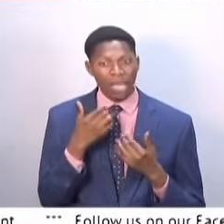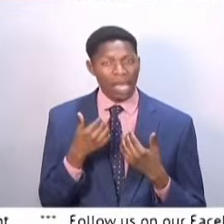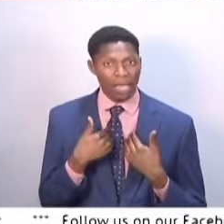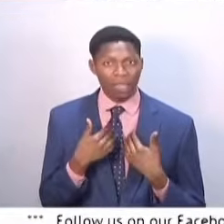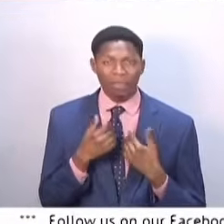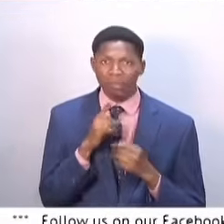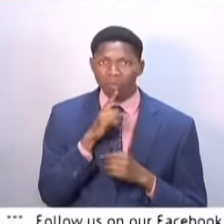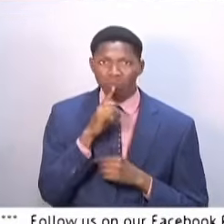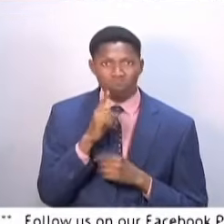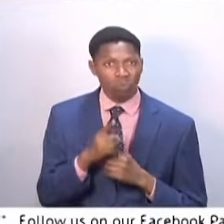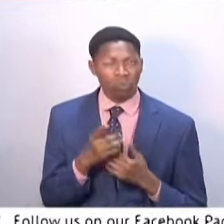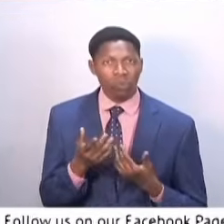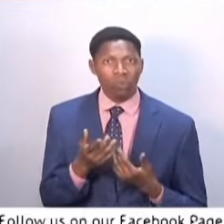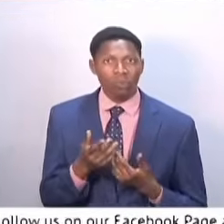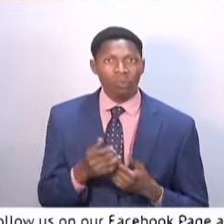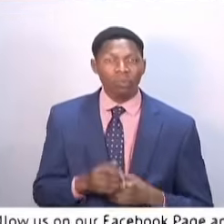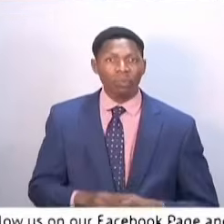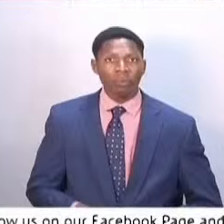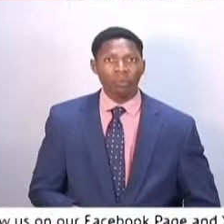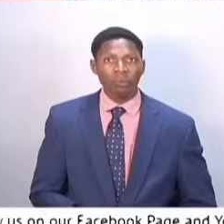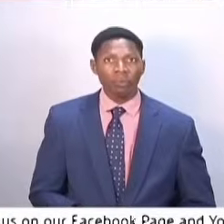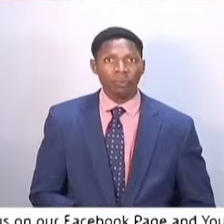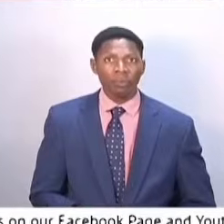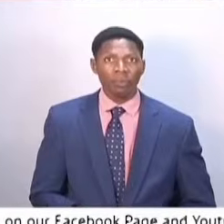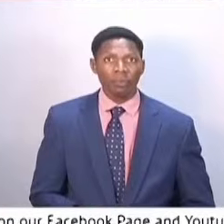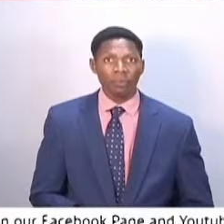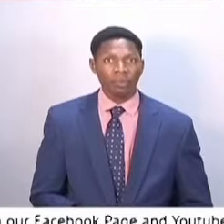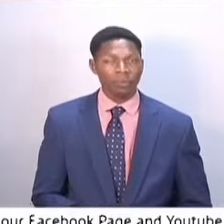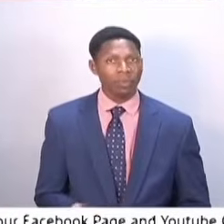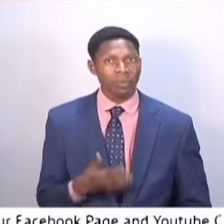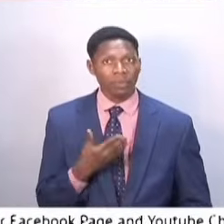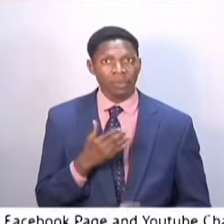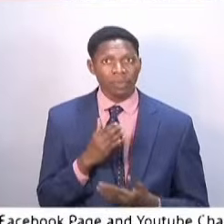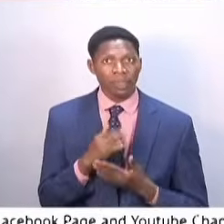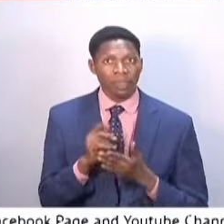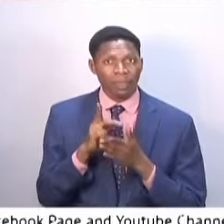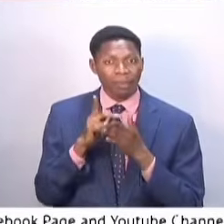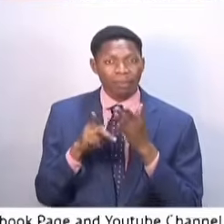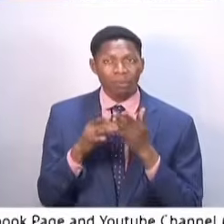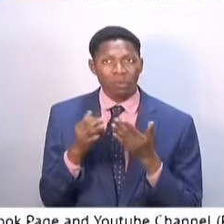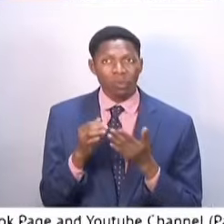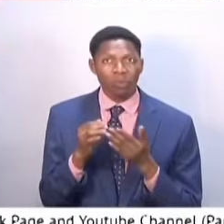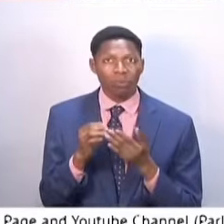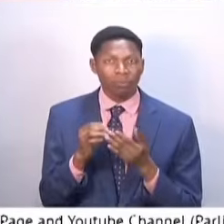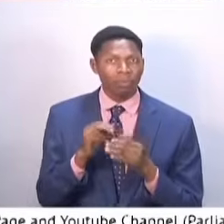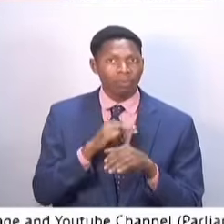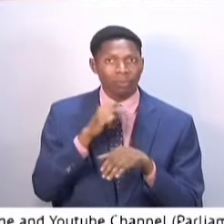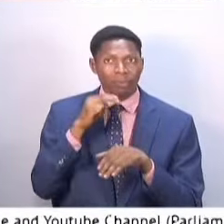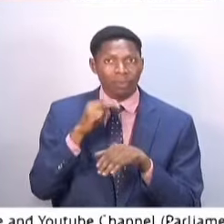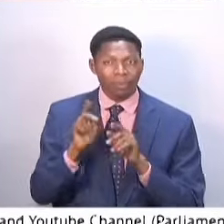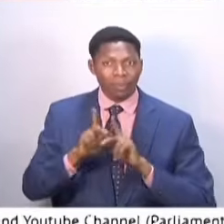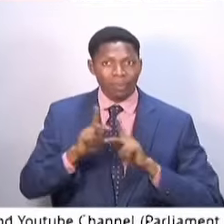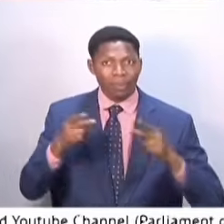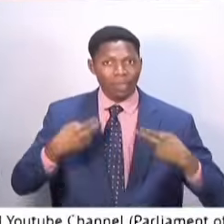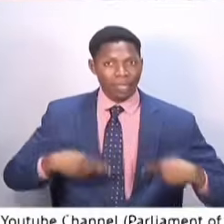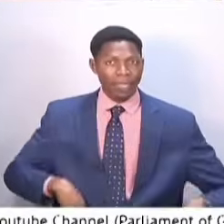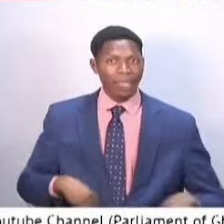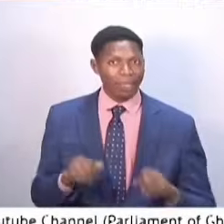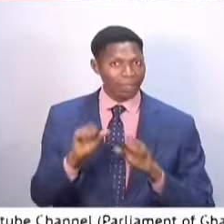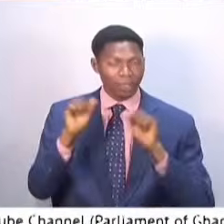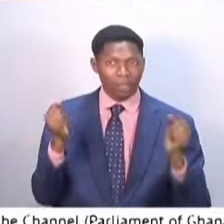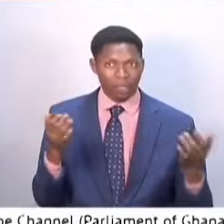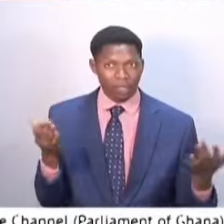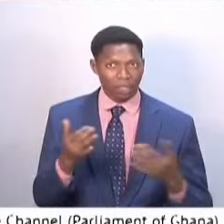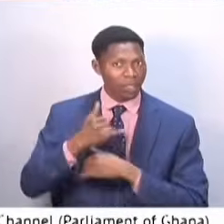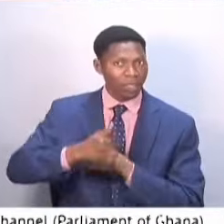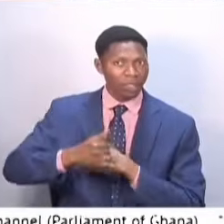really, Mr. Speaker, a part of the national public health system of our country,